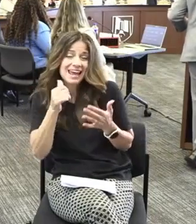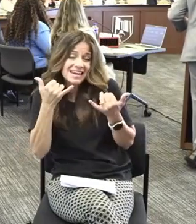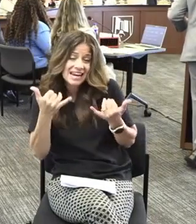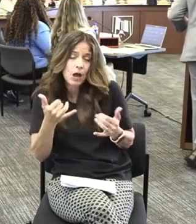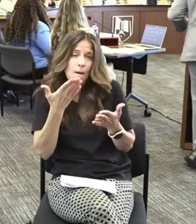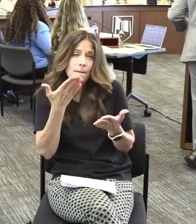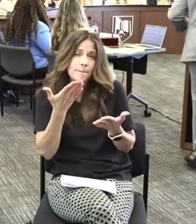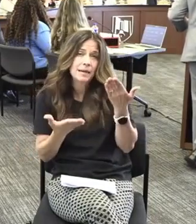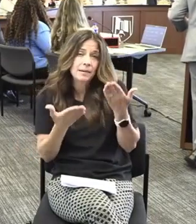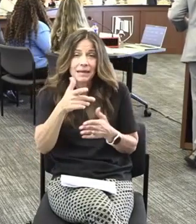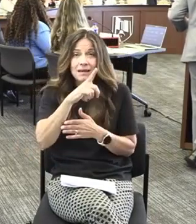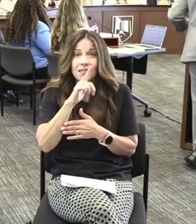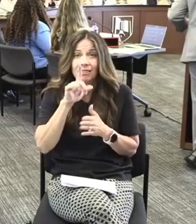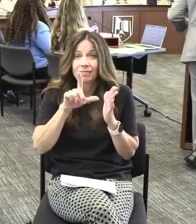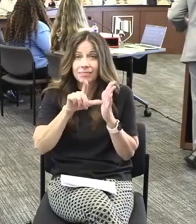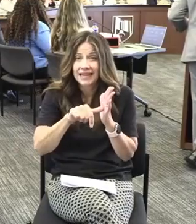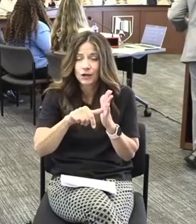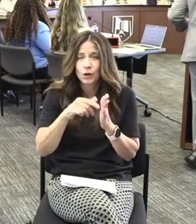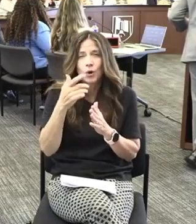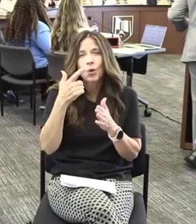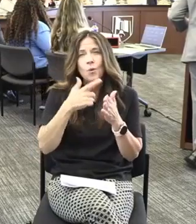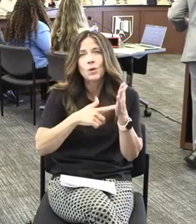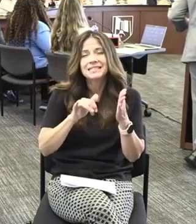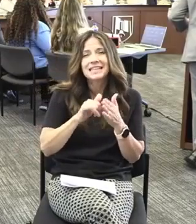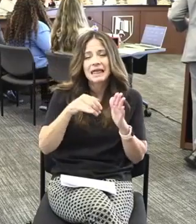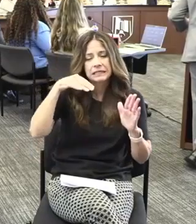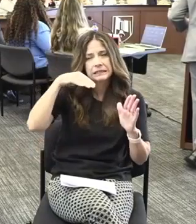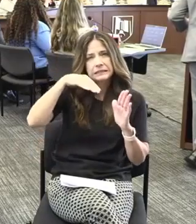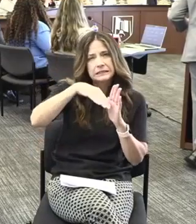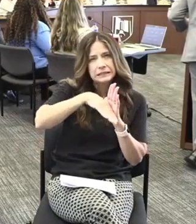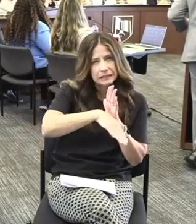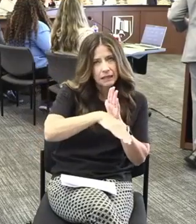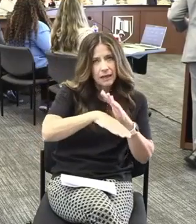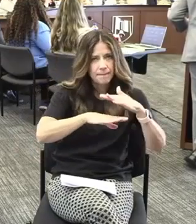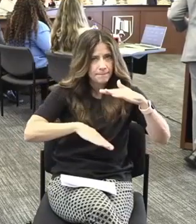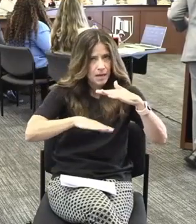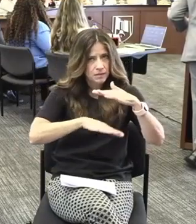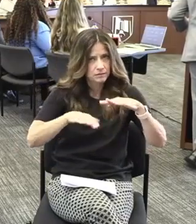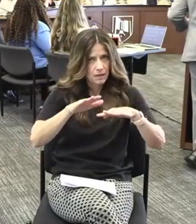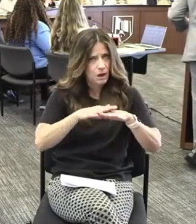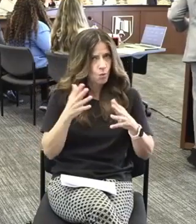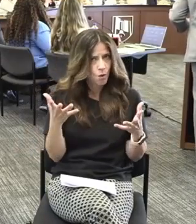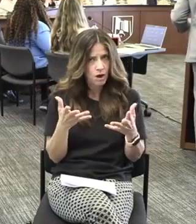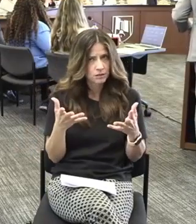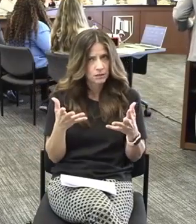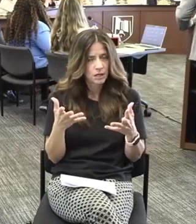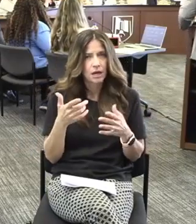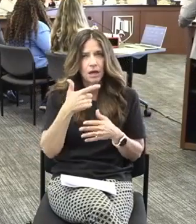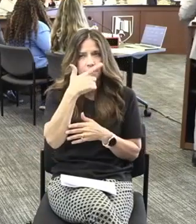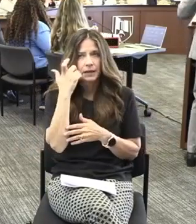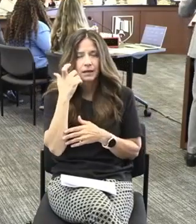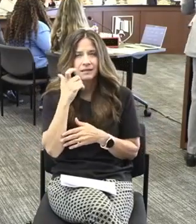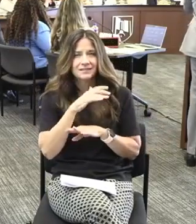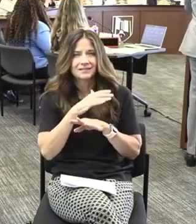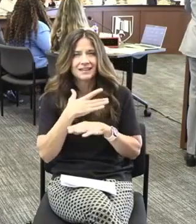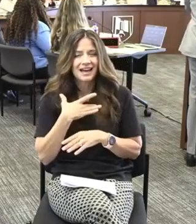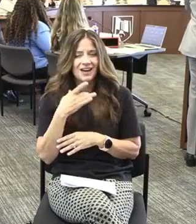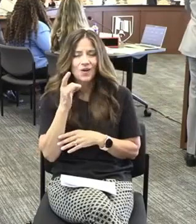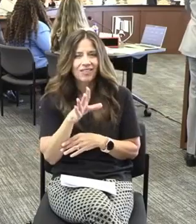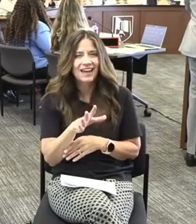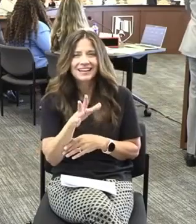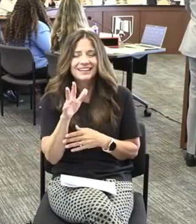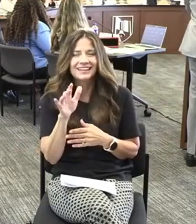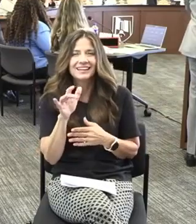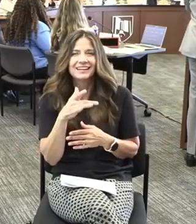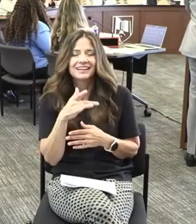could share with us, like, what is that decline based on? Because I don't like to just jump on bandwagons.